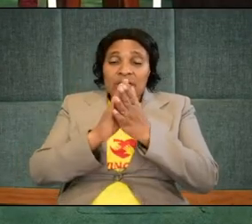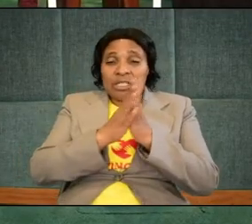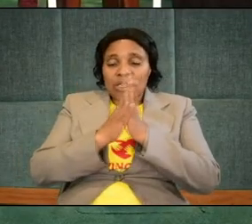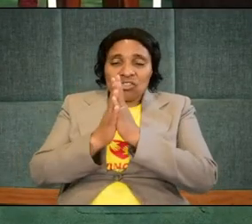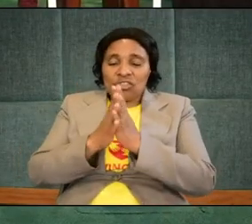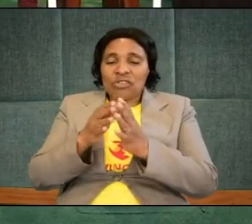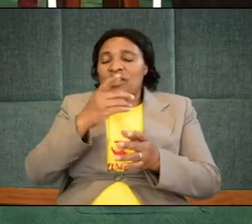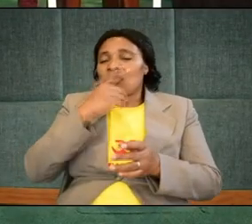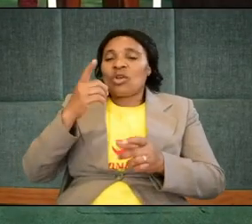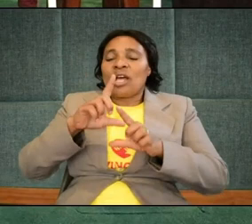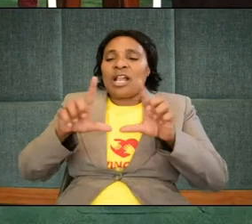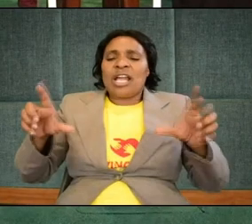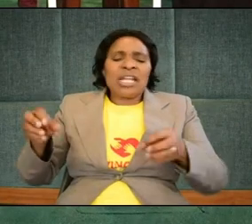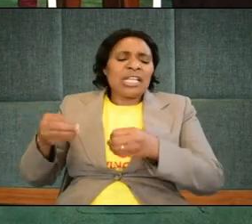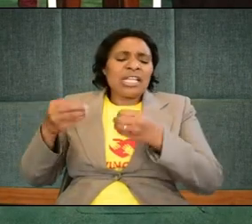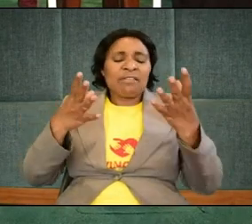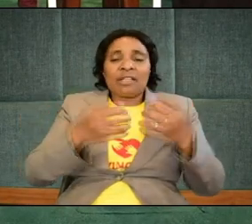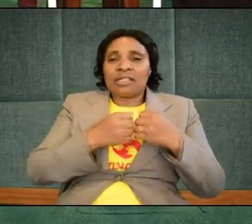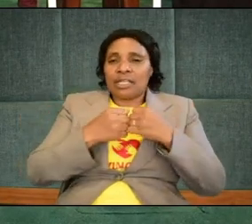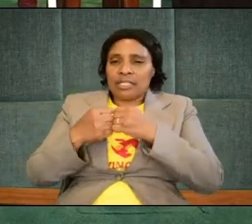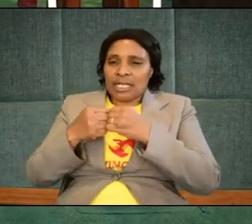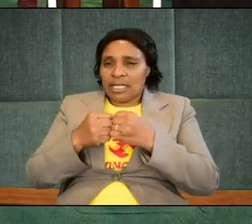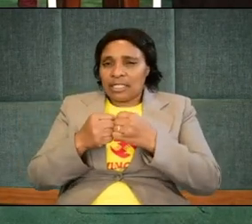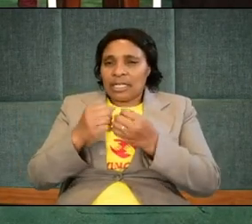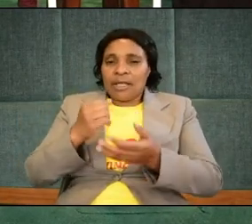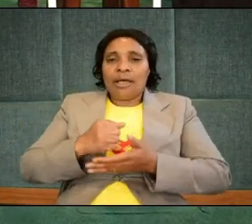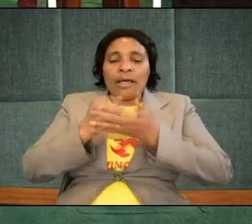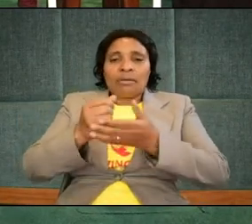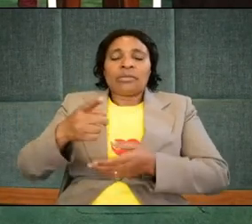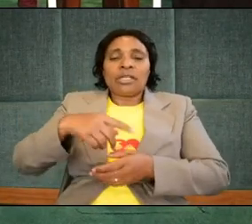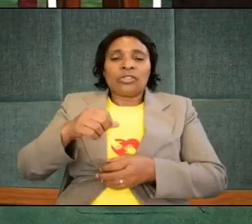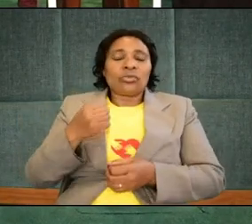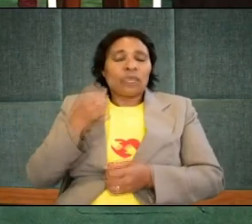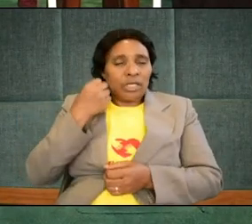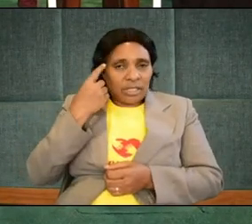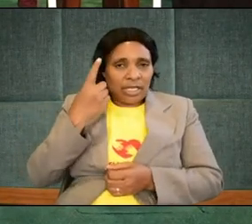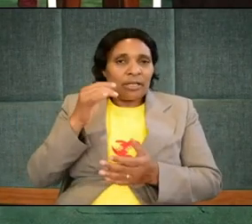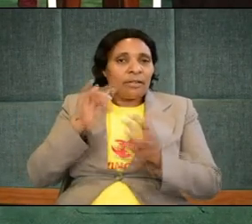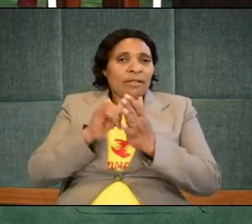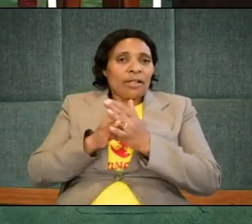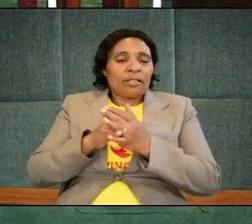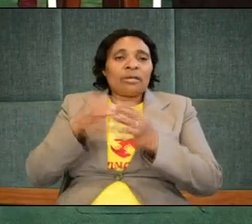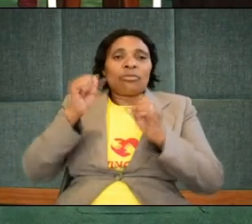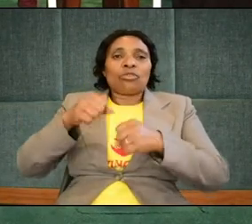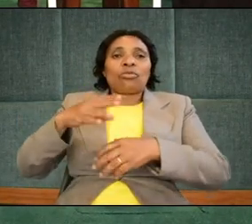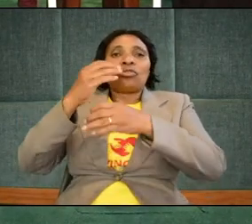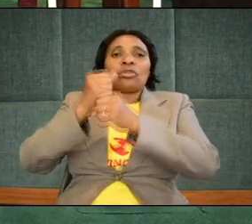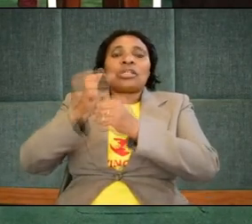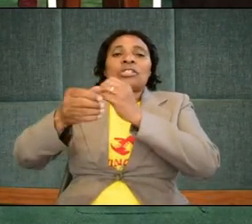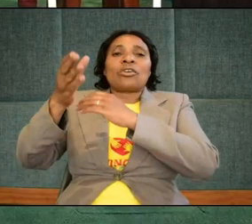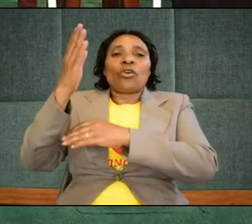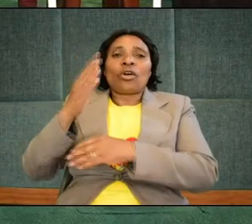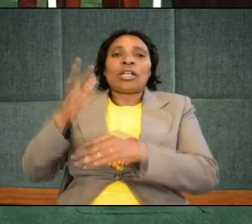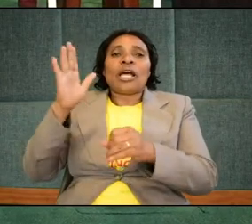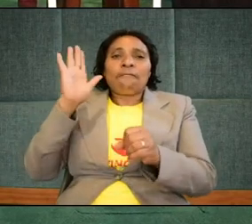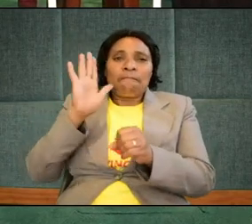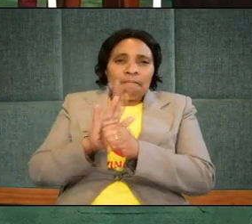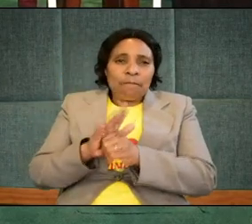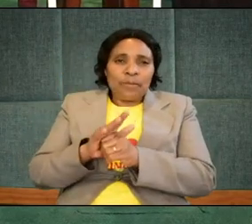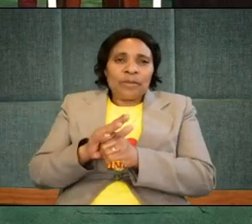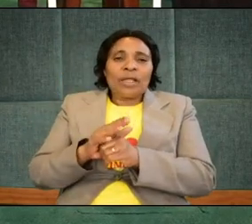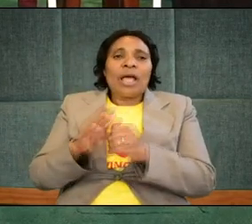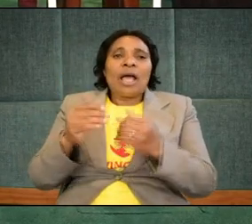the wilderness actually gives us a challenge and helps us to understand that we can trust God absolutely and